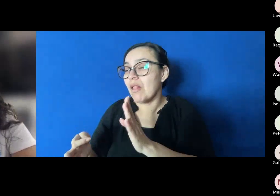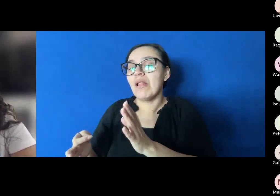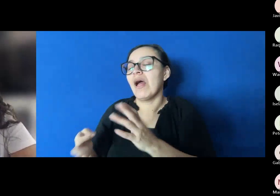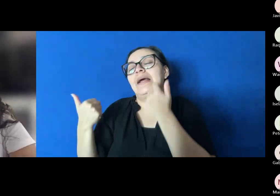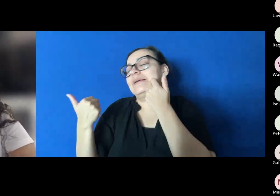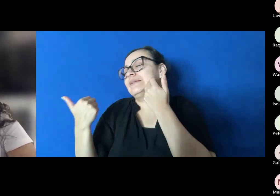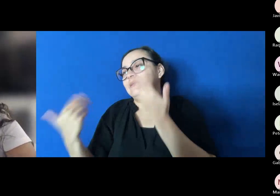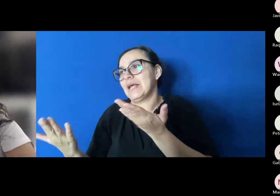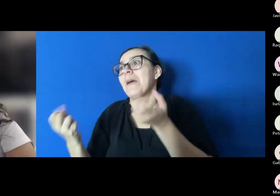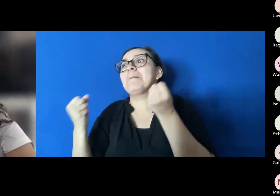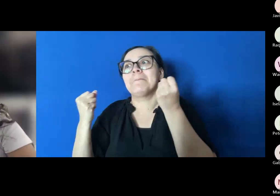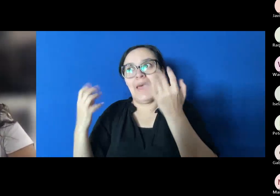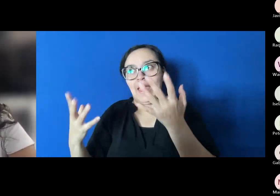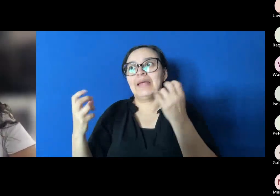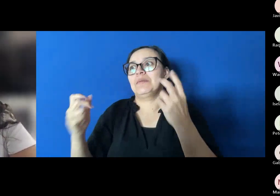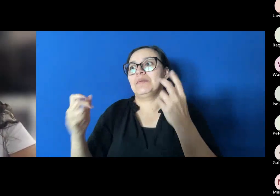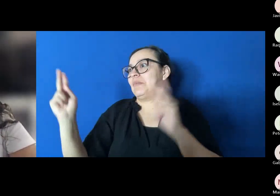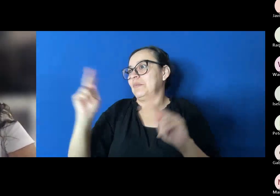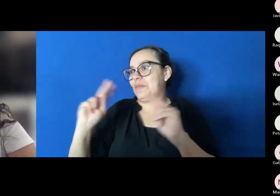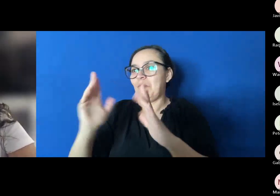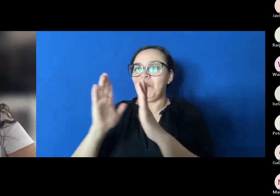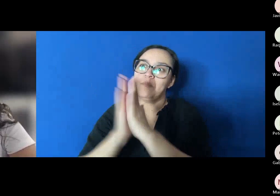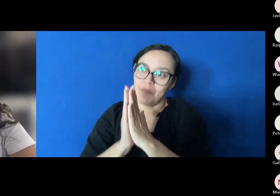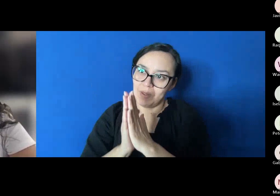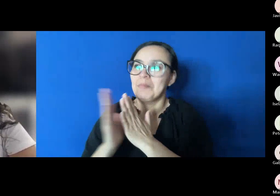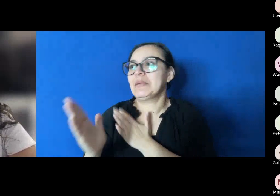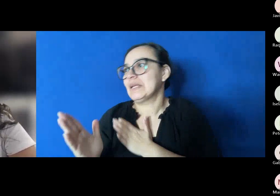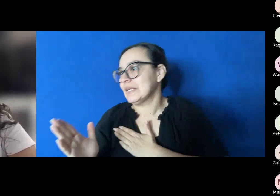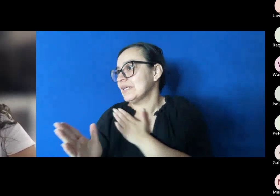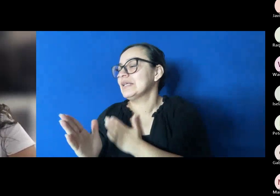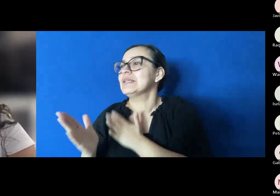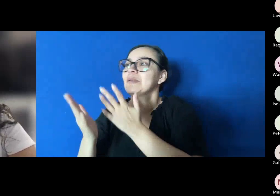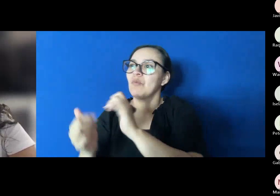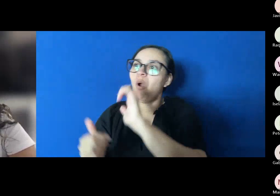you what's the status, but